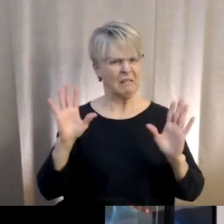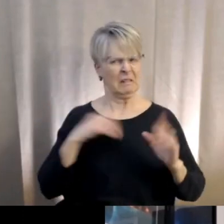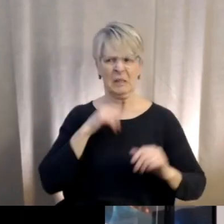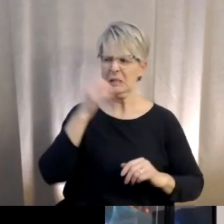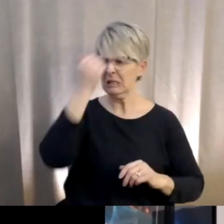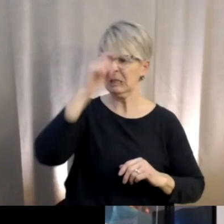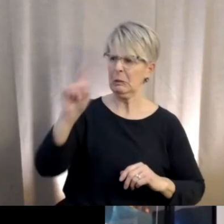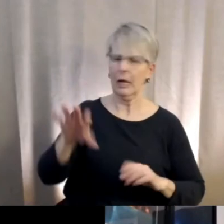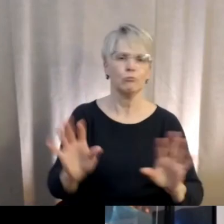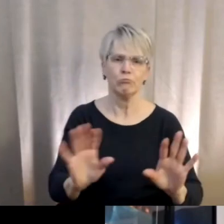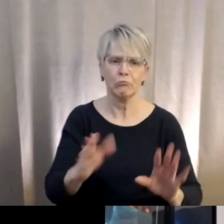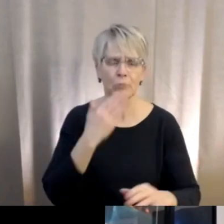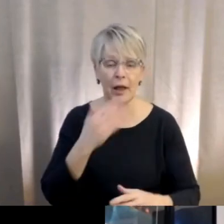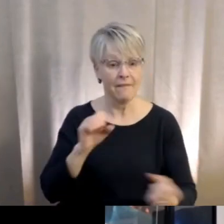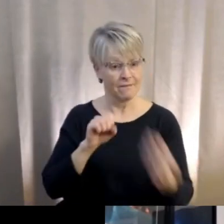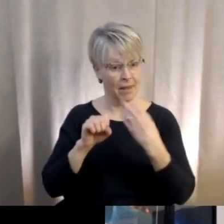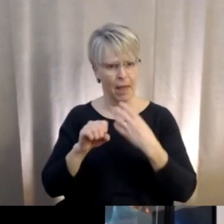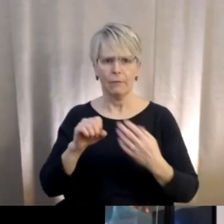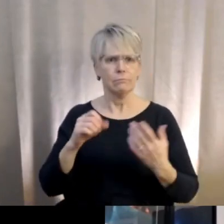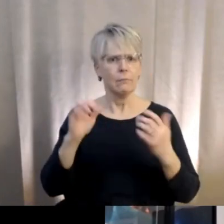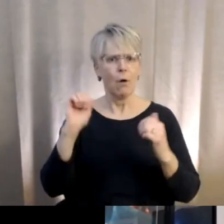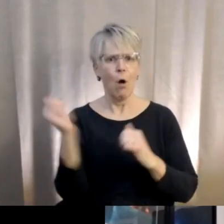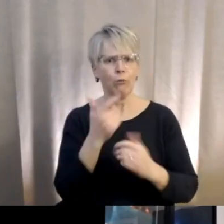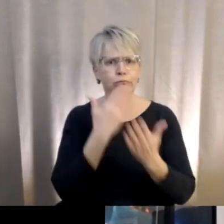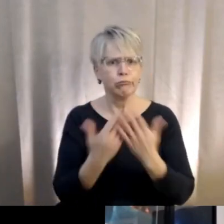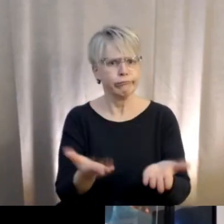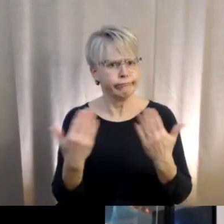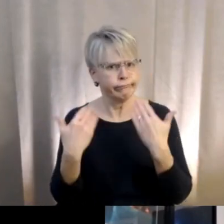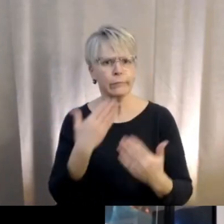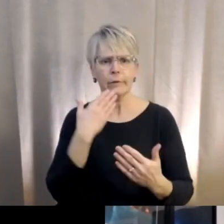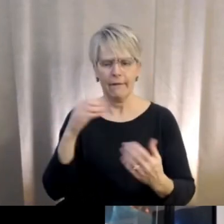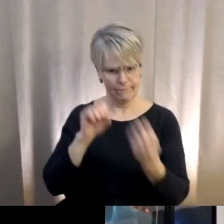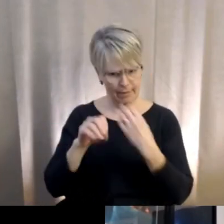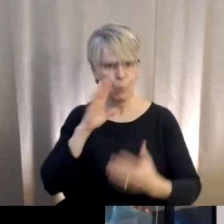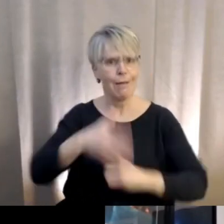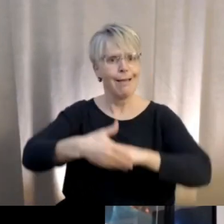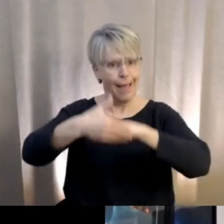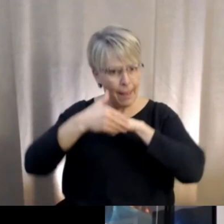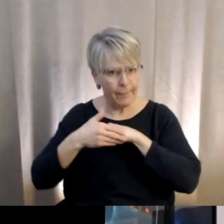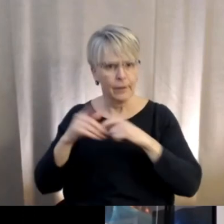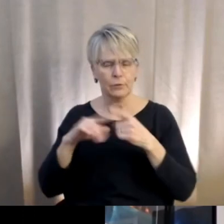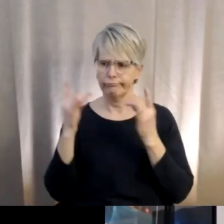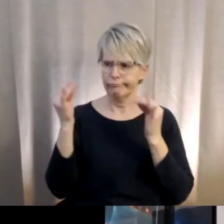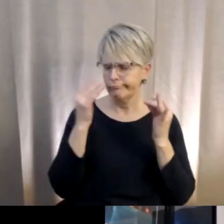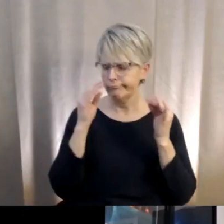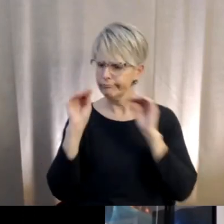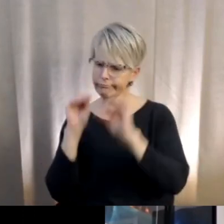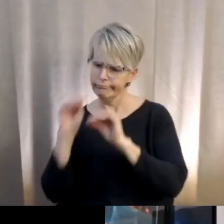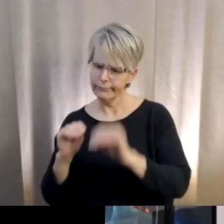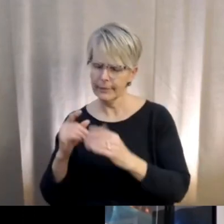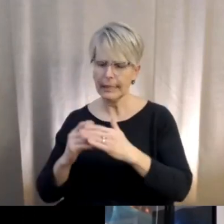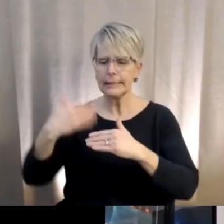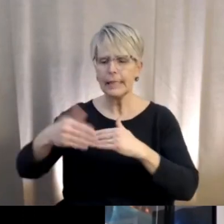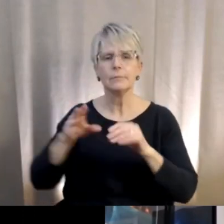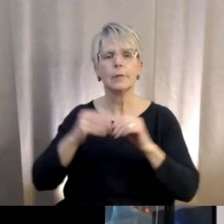and no feedback is bad feedback. It's all really good and really welcomed, and it will help us formulate the next sessions in